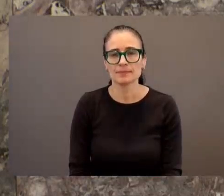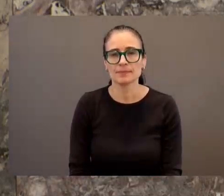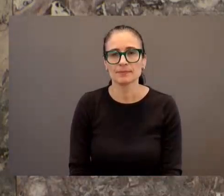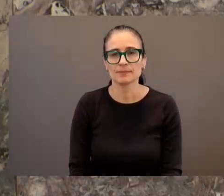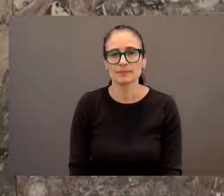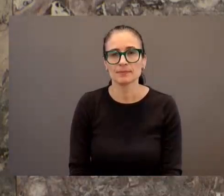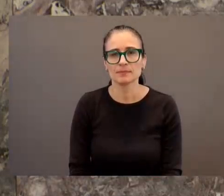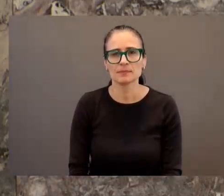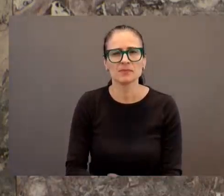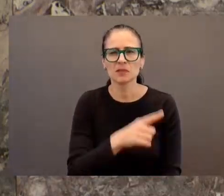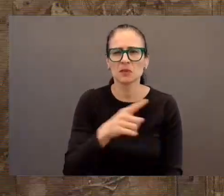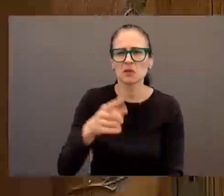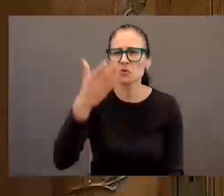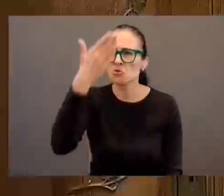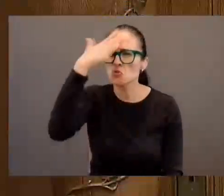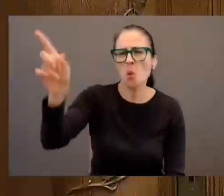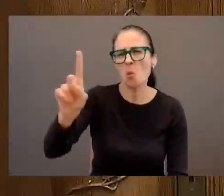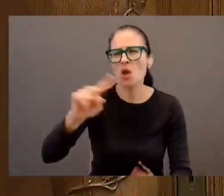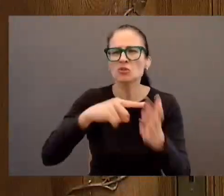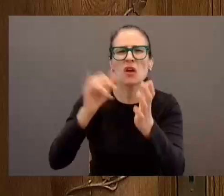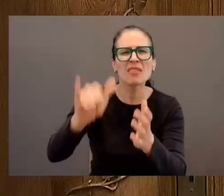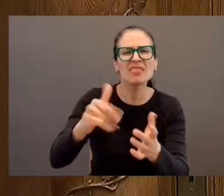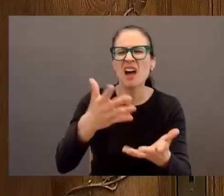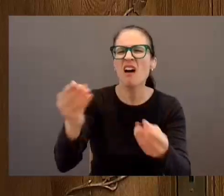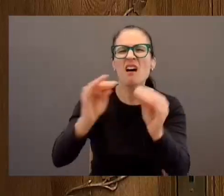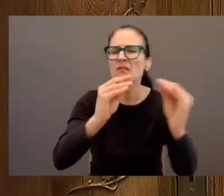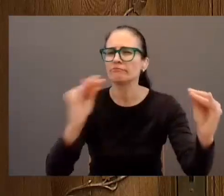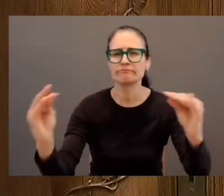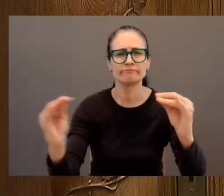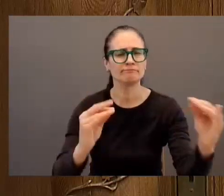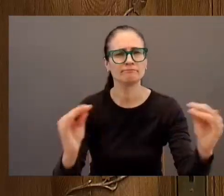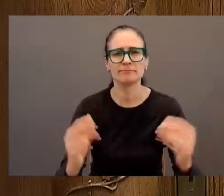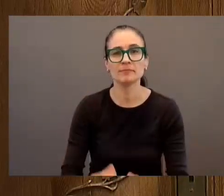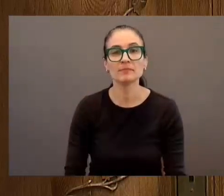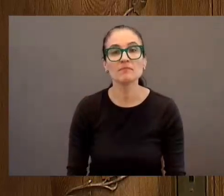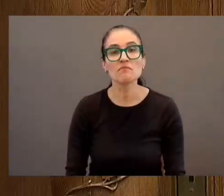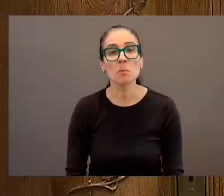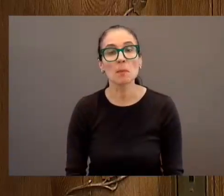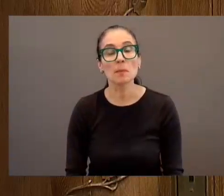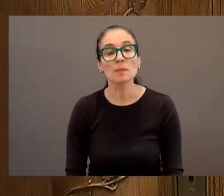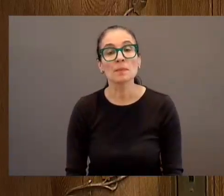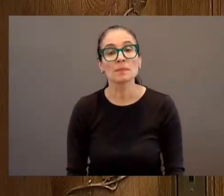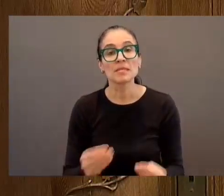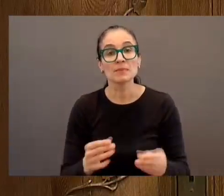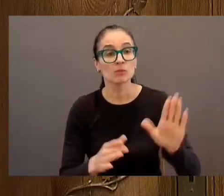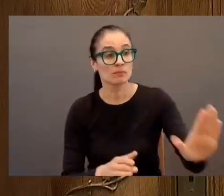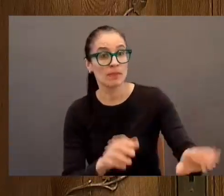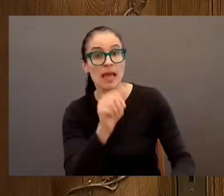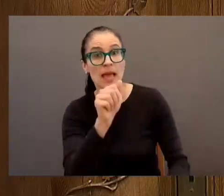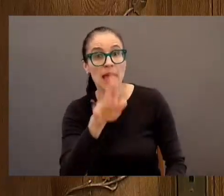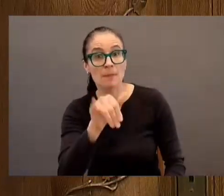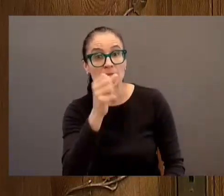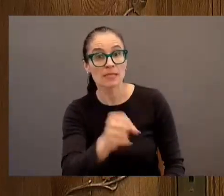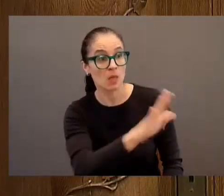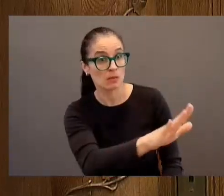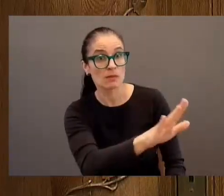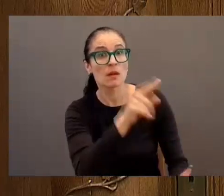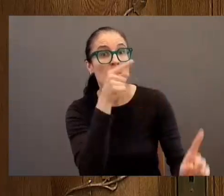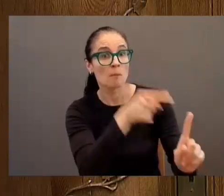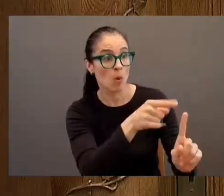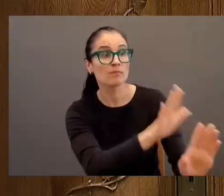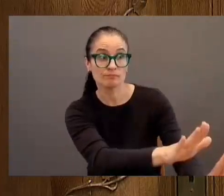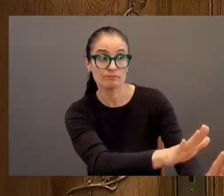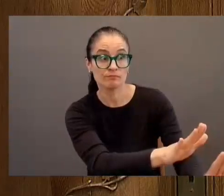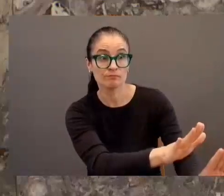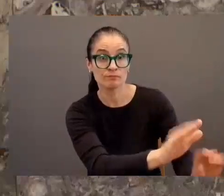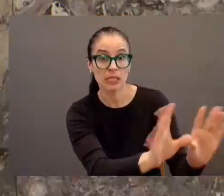member for Abbotsford South, you have made your point. Everybody heard it. Don't worry. You know, Mr. Speaker, this